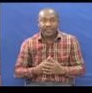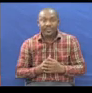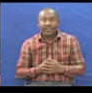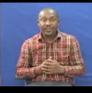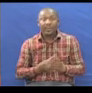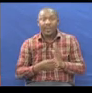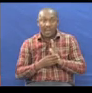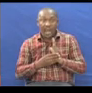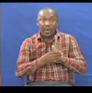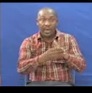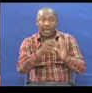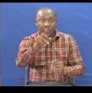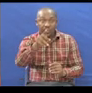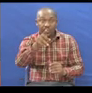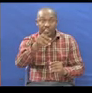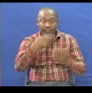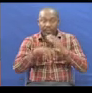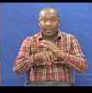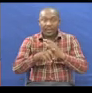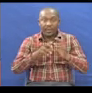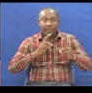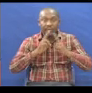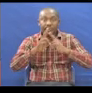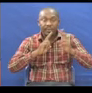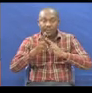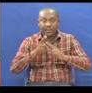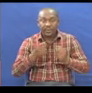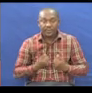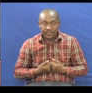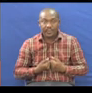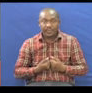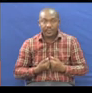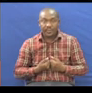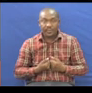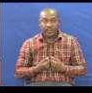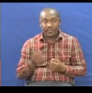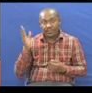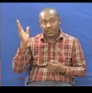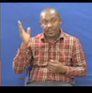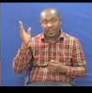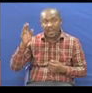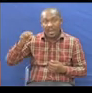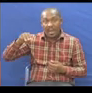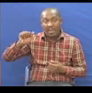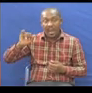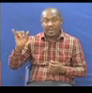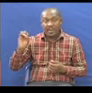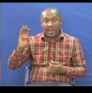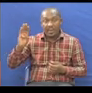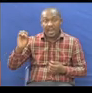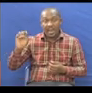To guide you or lead you in our discussion, I'm your teacher, Pascal Titus Majebere. In